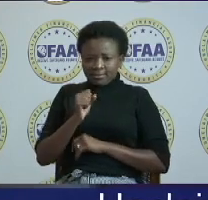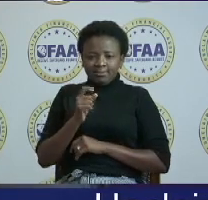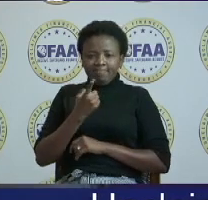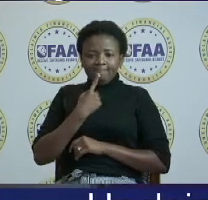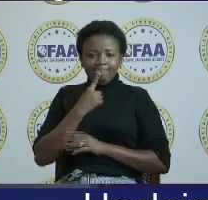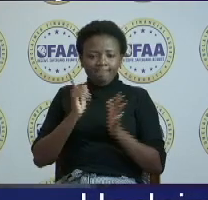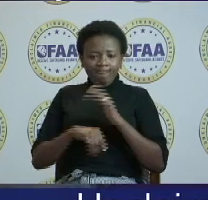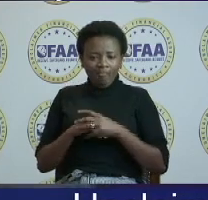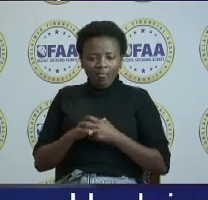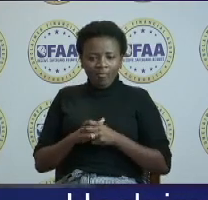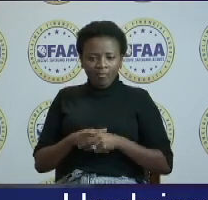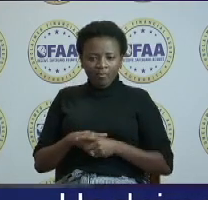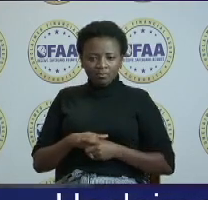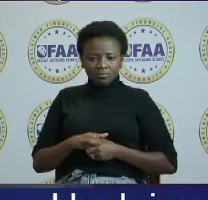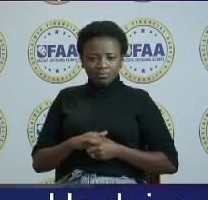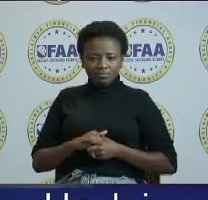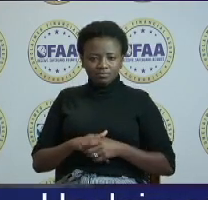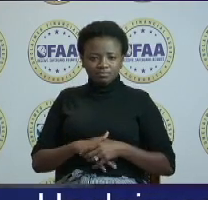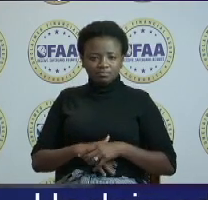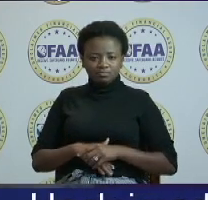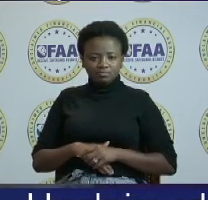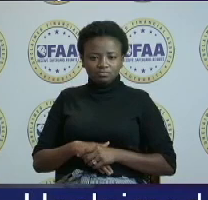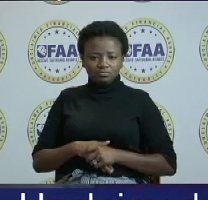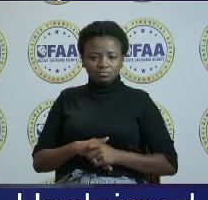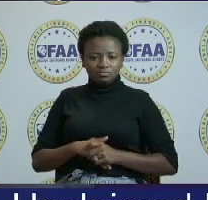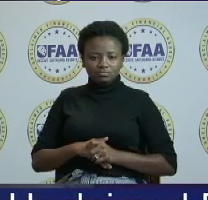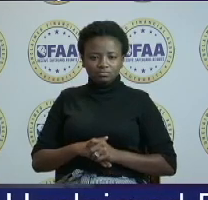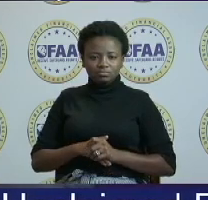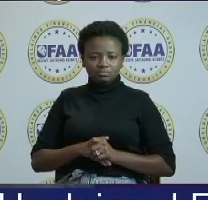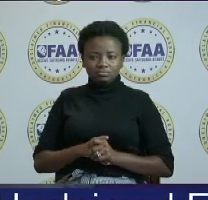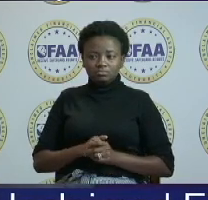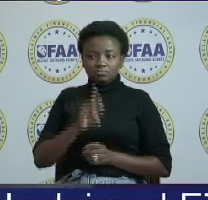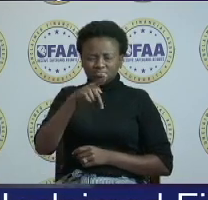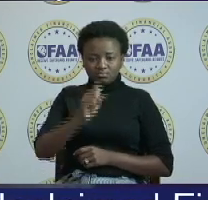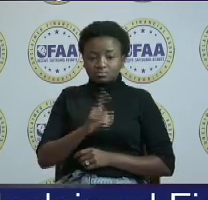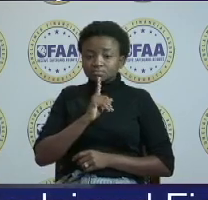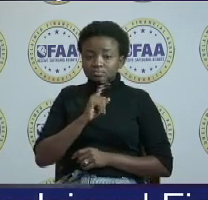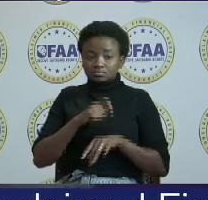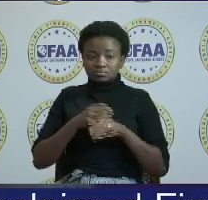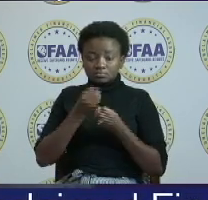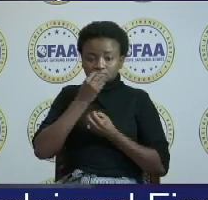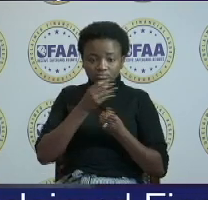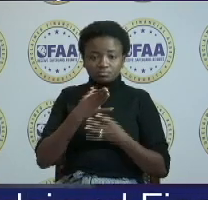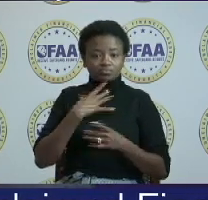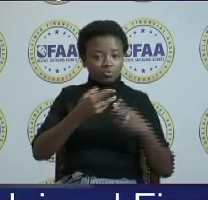honor, don't know whether he's still with us. So when we are touching of reviewing our act or our legislation, then those are the areas